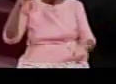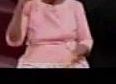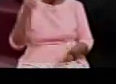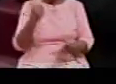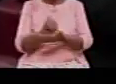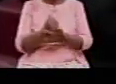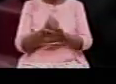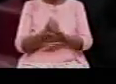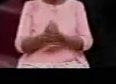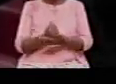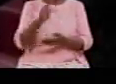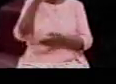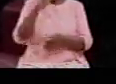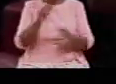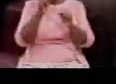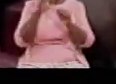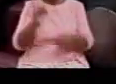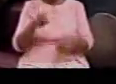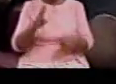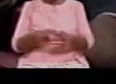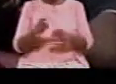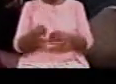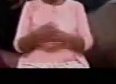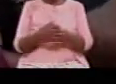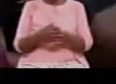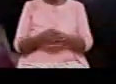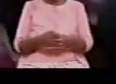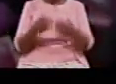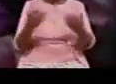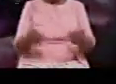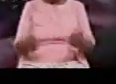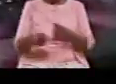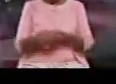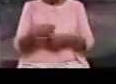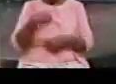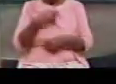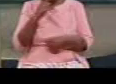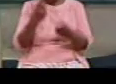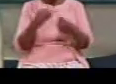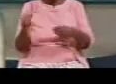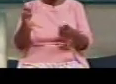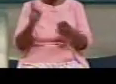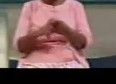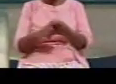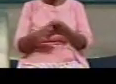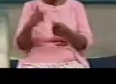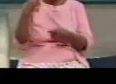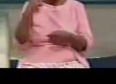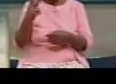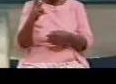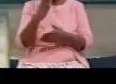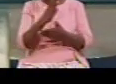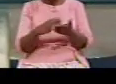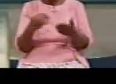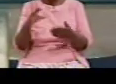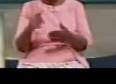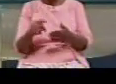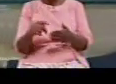God bless you. You can sit down. Today we're coming to look at some of the Psalms,